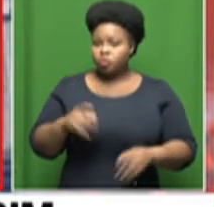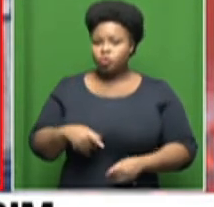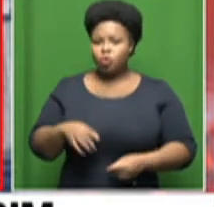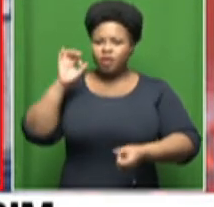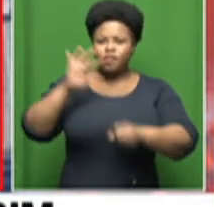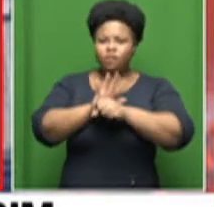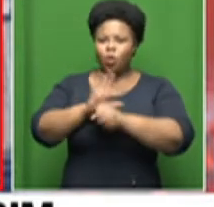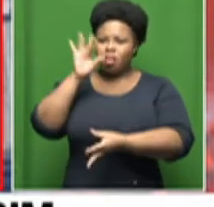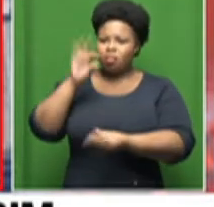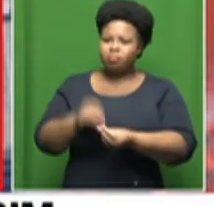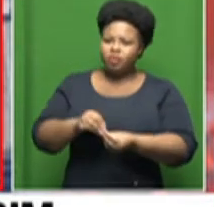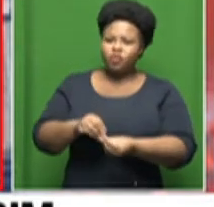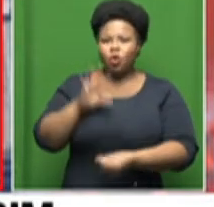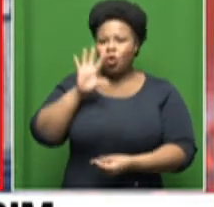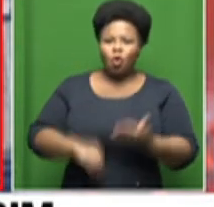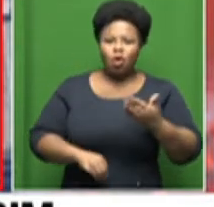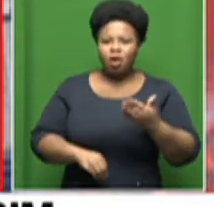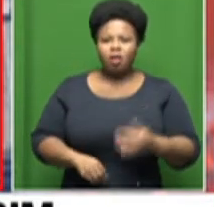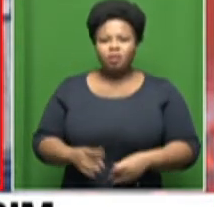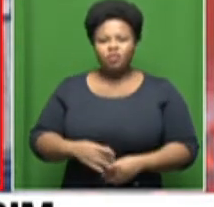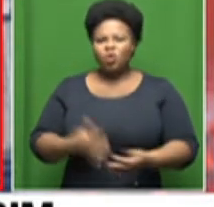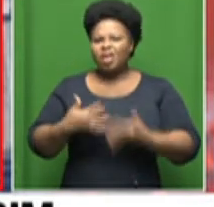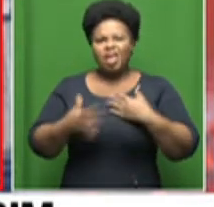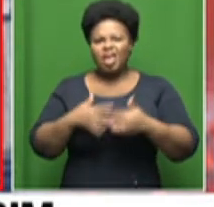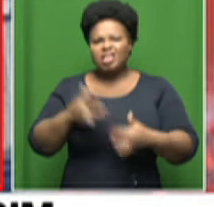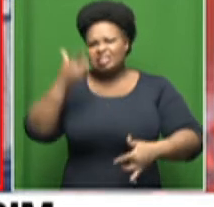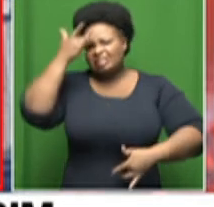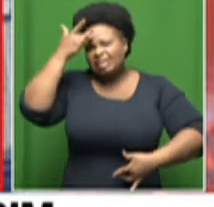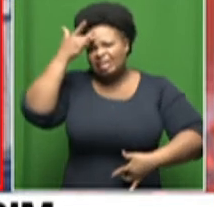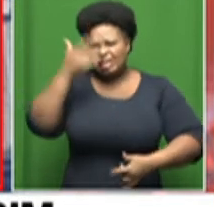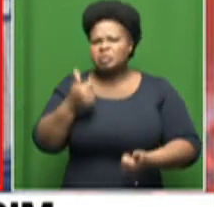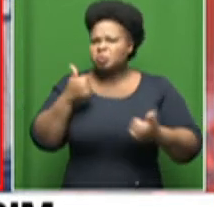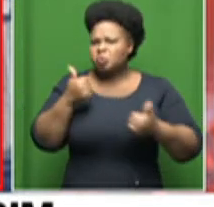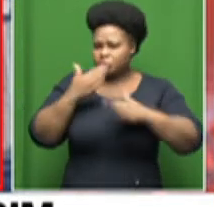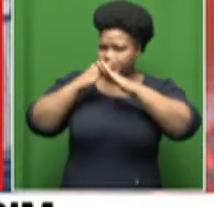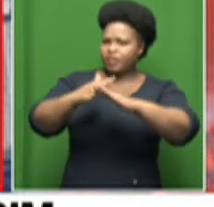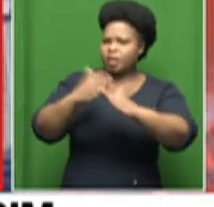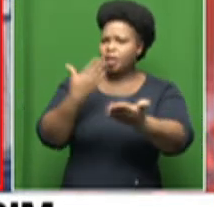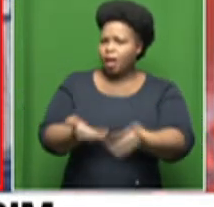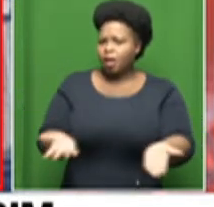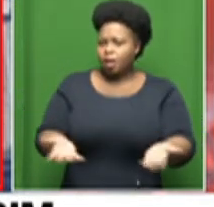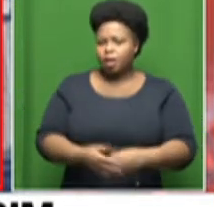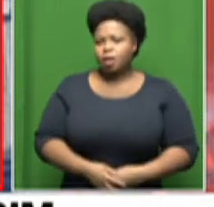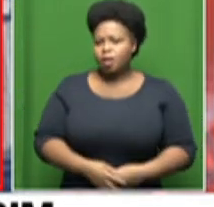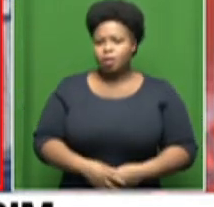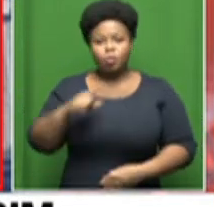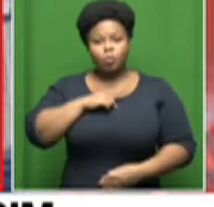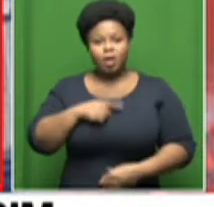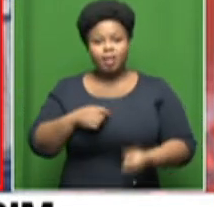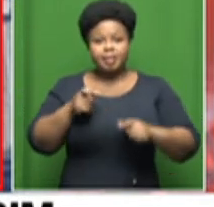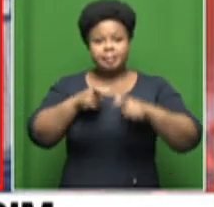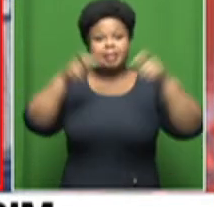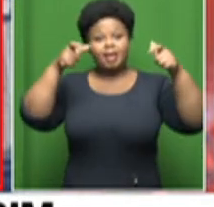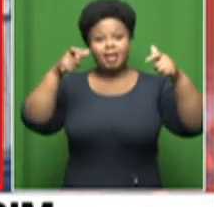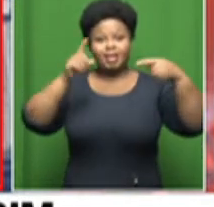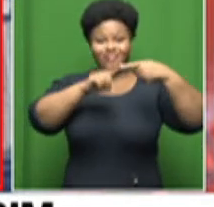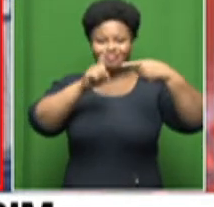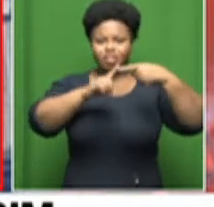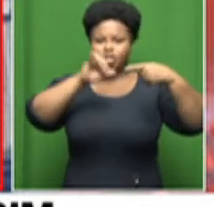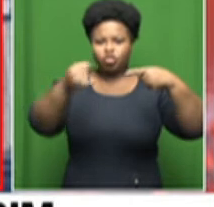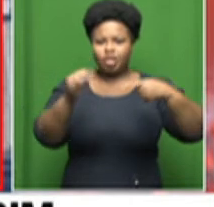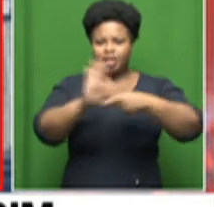spectrum of any clinical illness, they do quite well. From the largest study, that was the Johnson & Johnson study,